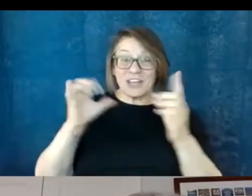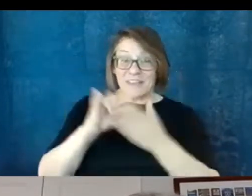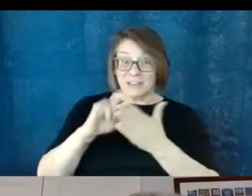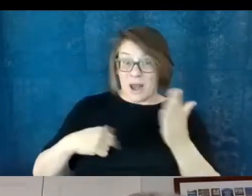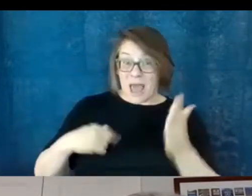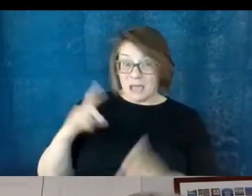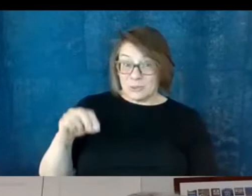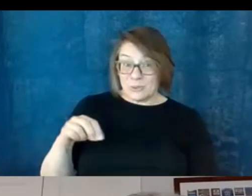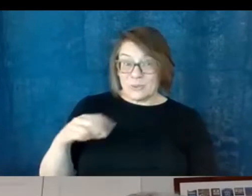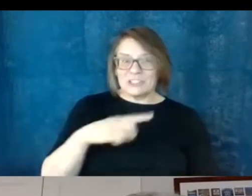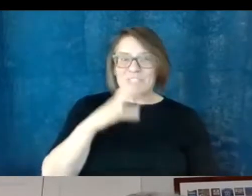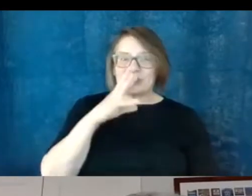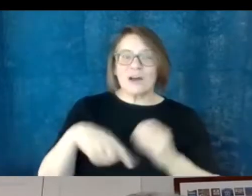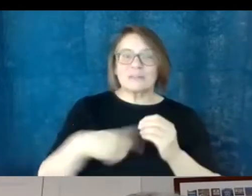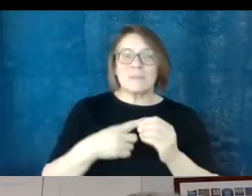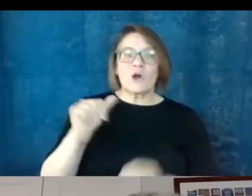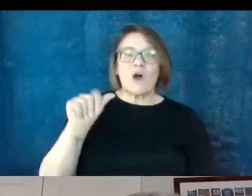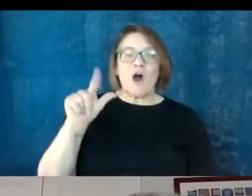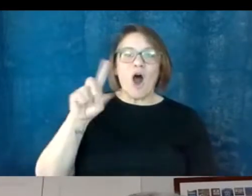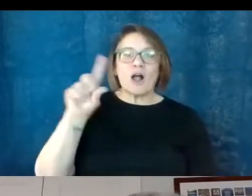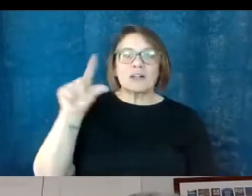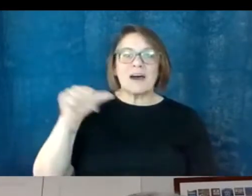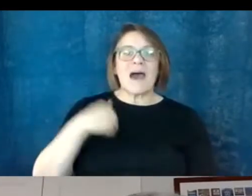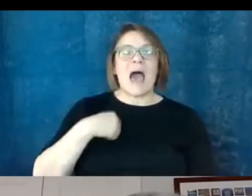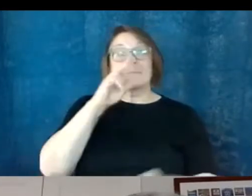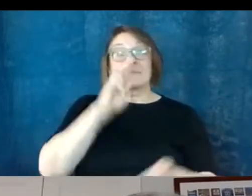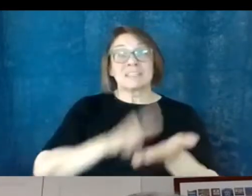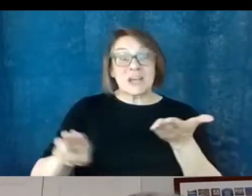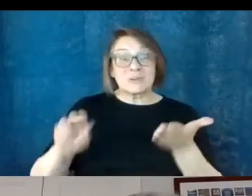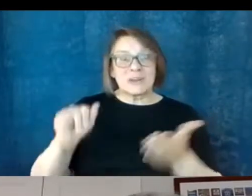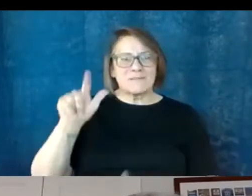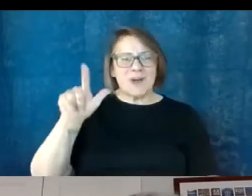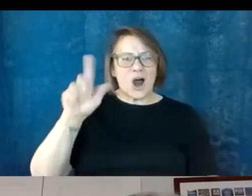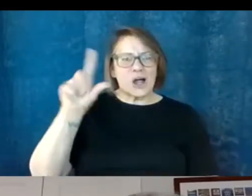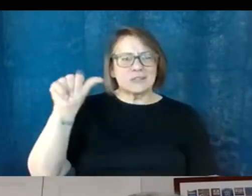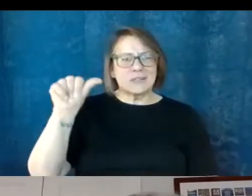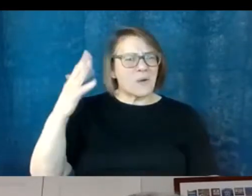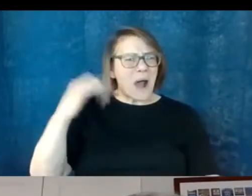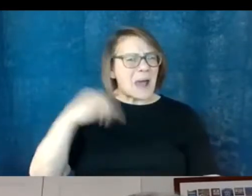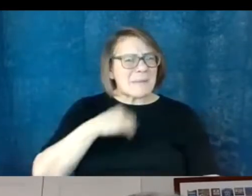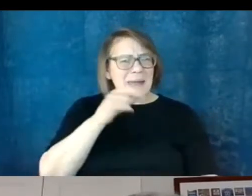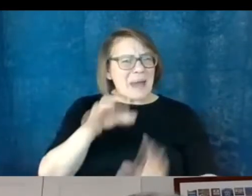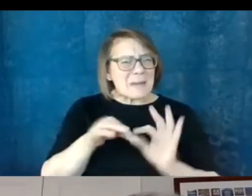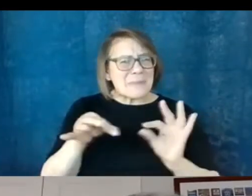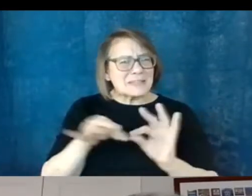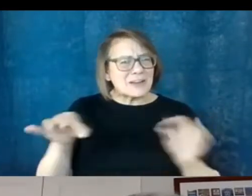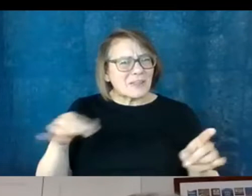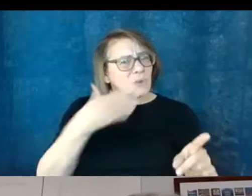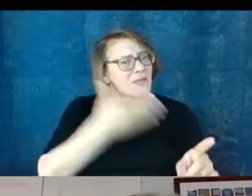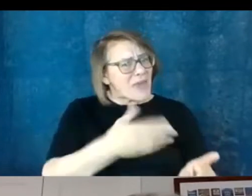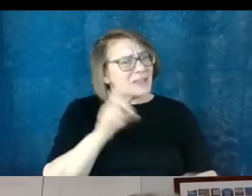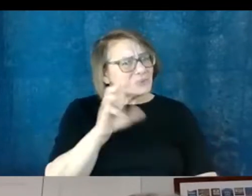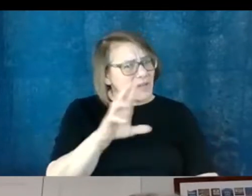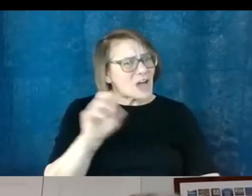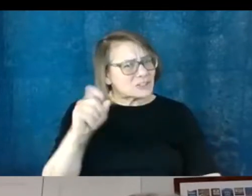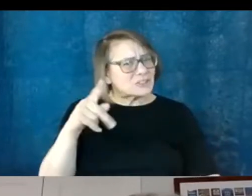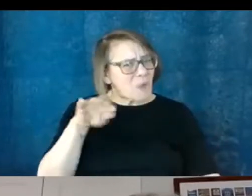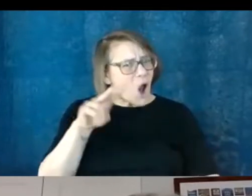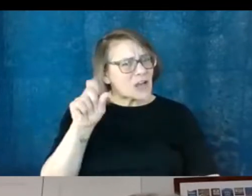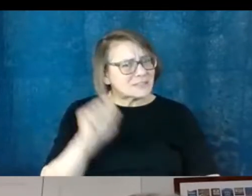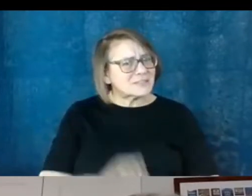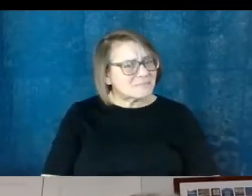She also talked about ALDA. I'm the secretary of ALDA. Why am I not mentioning this? Thank you, Dr. Sparks. And